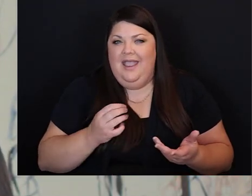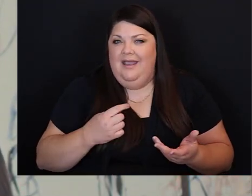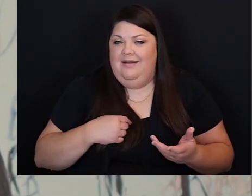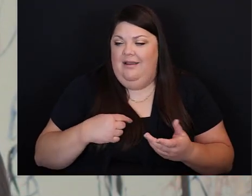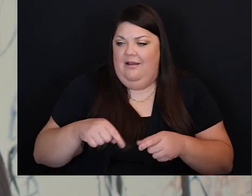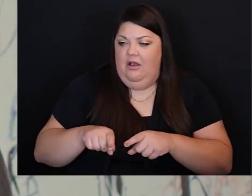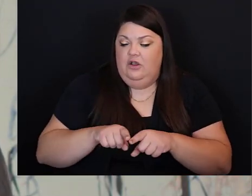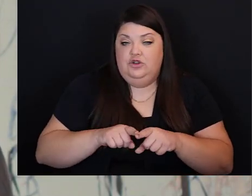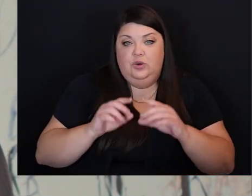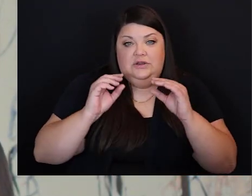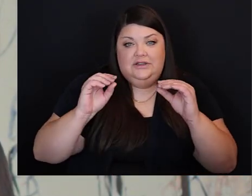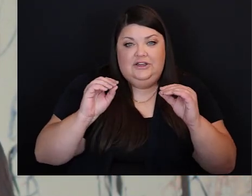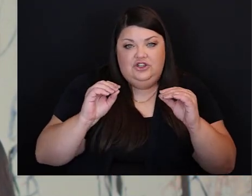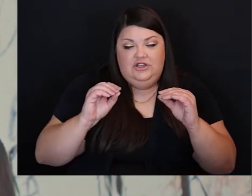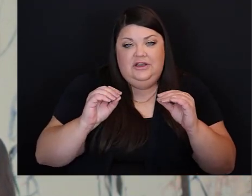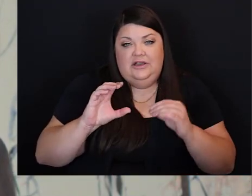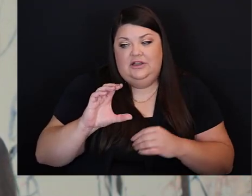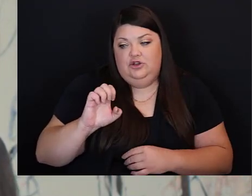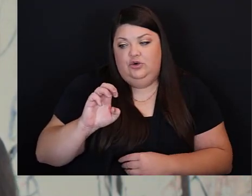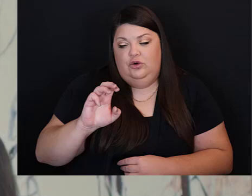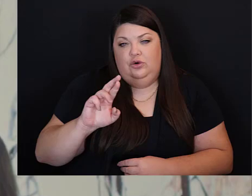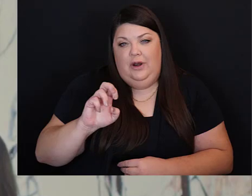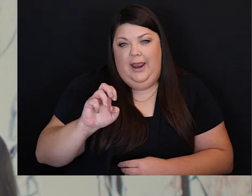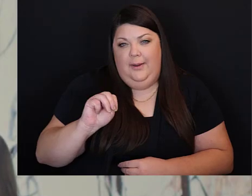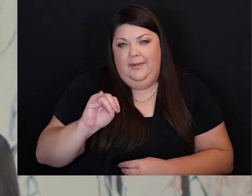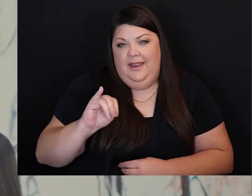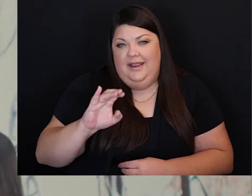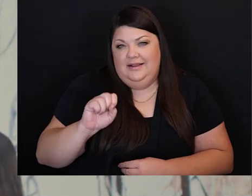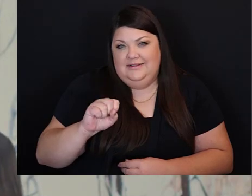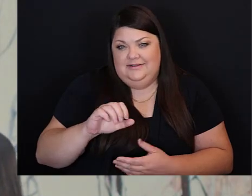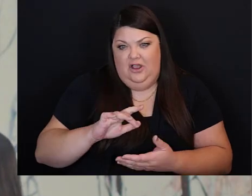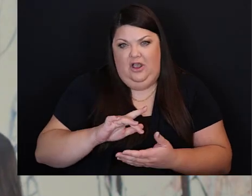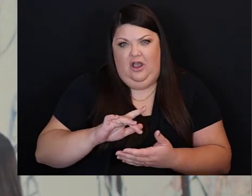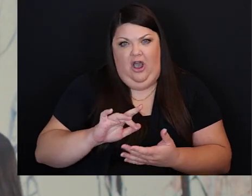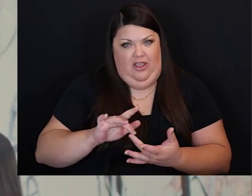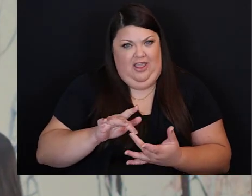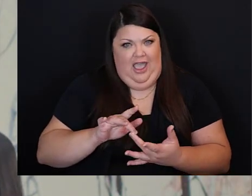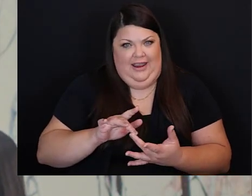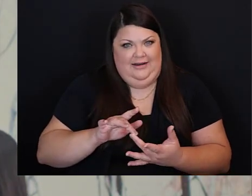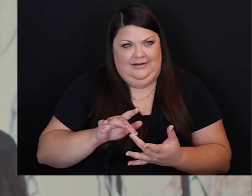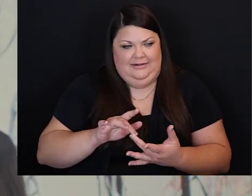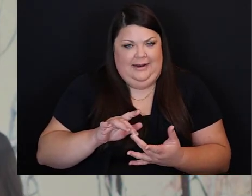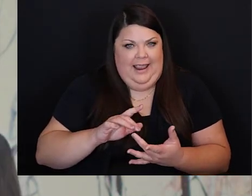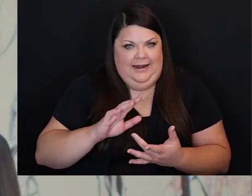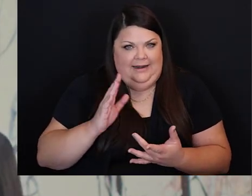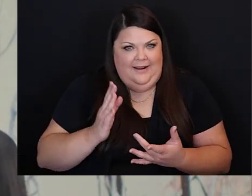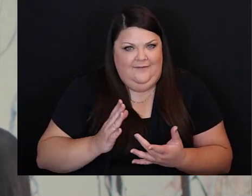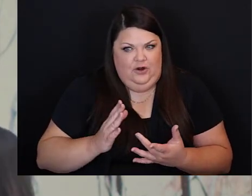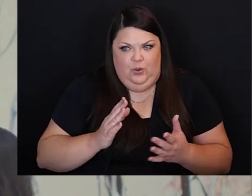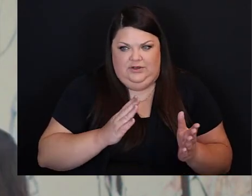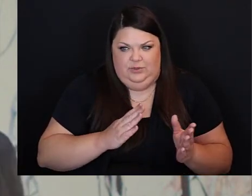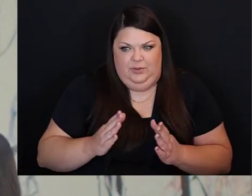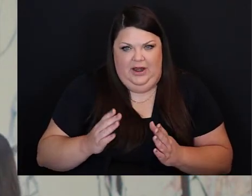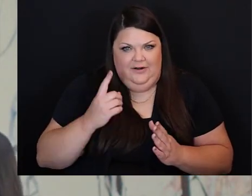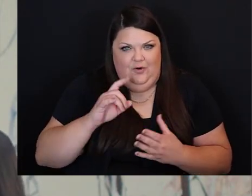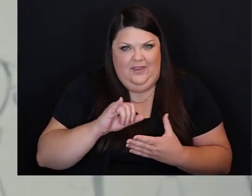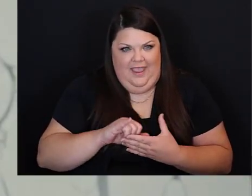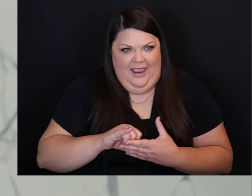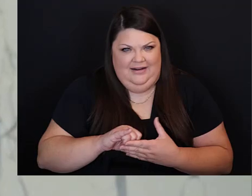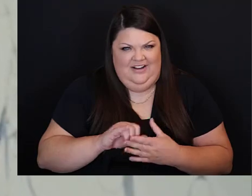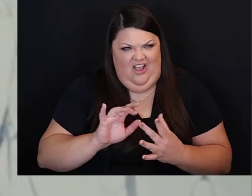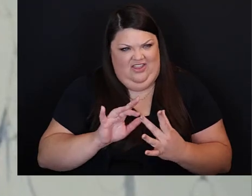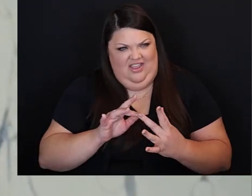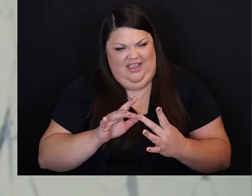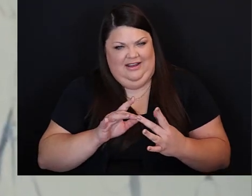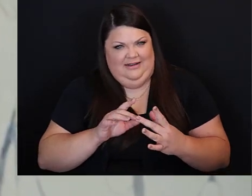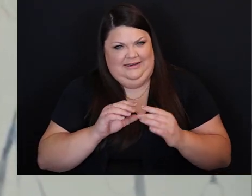And I was also teaching ceramics online, which was something that no one had ever prepared me or anyone else for. All